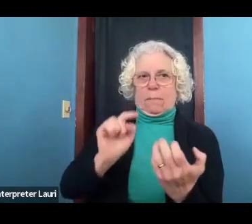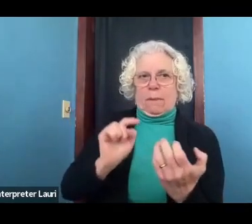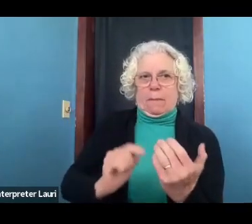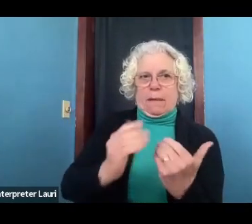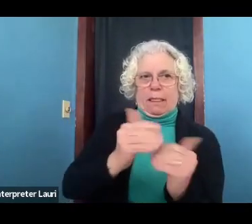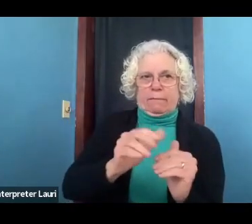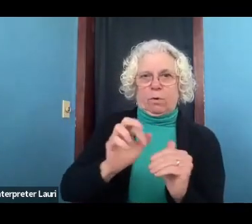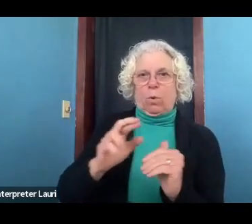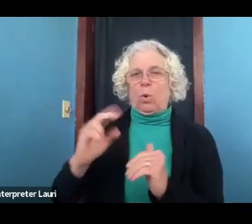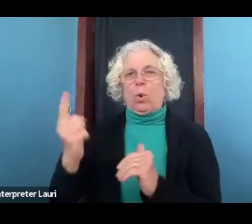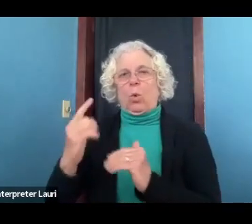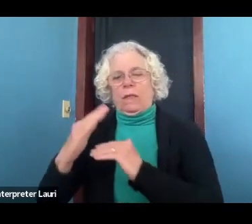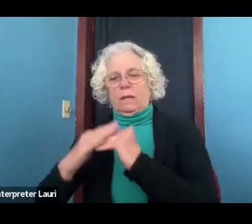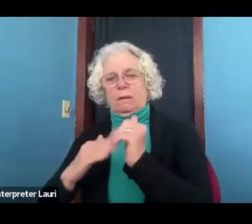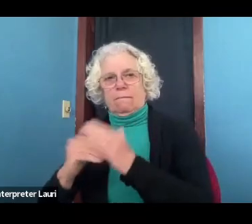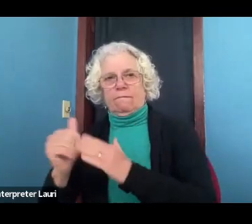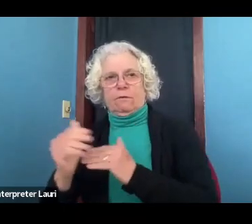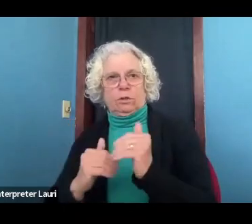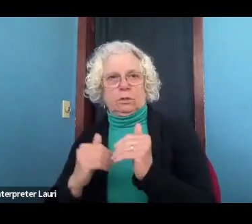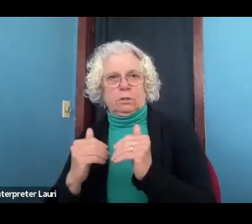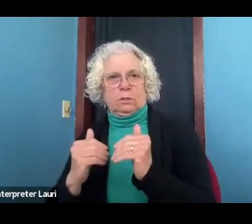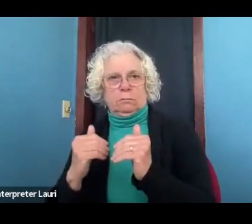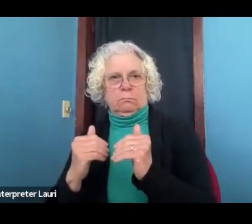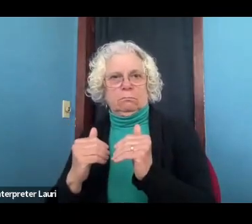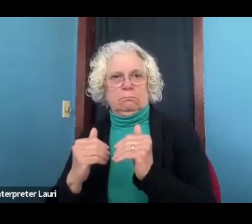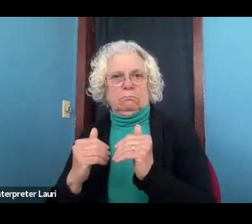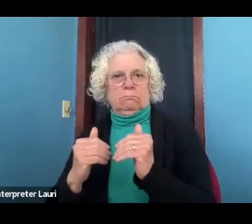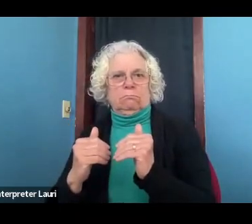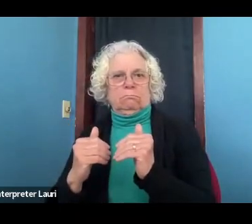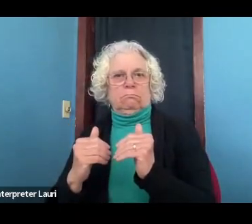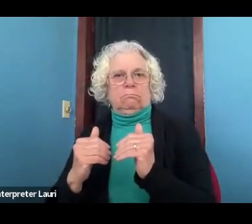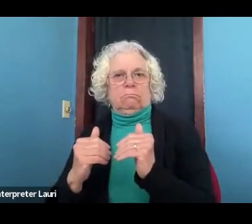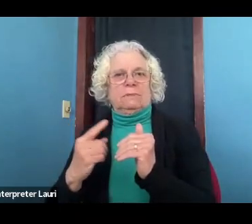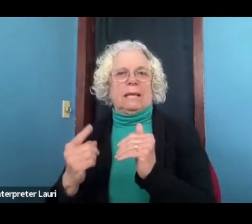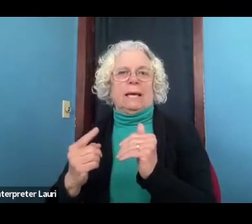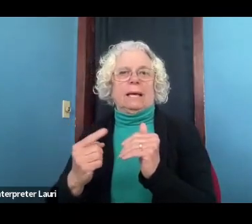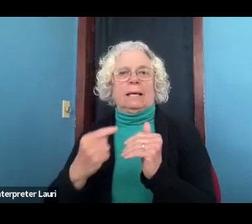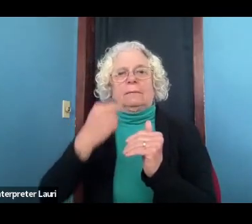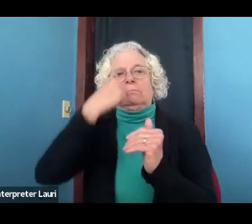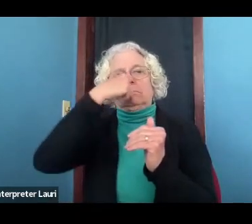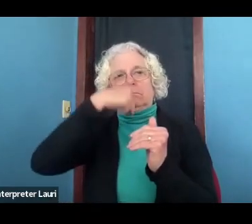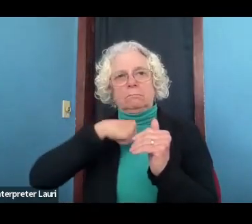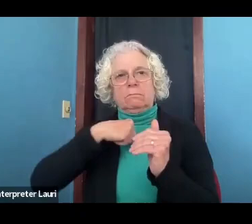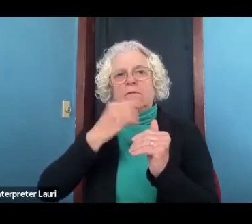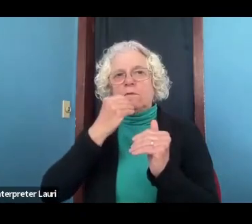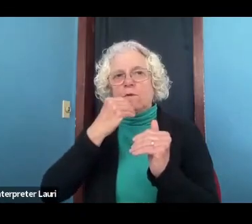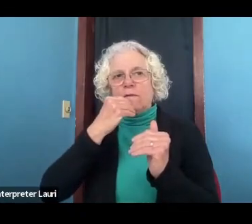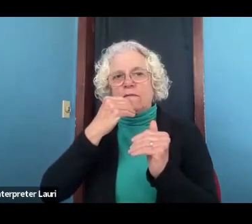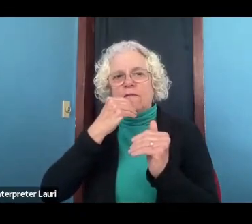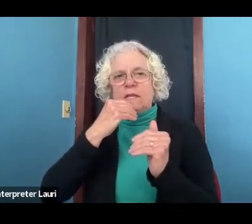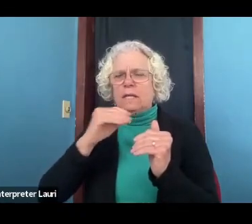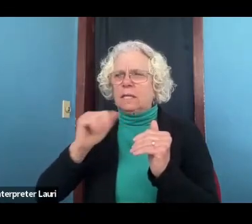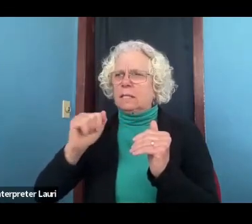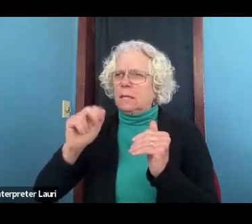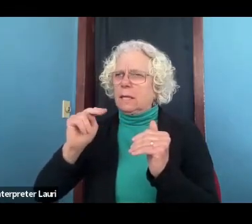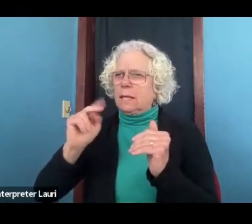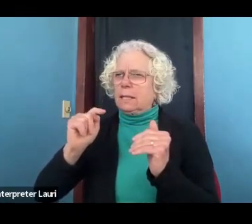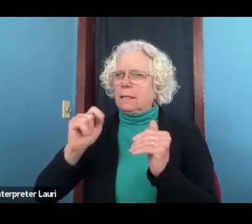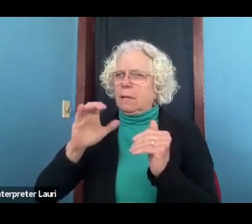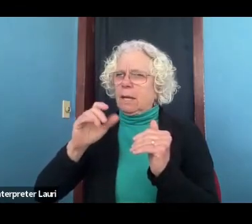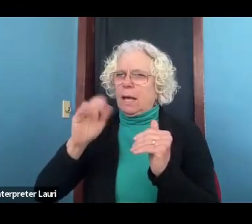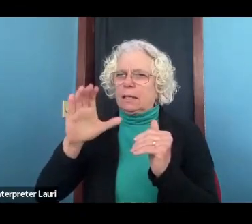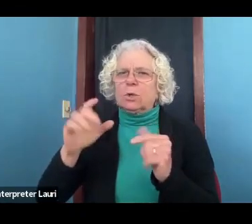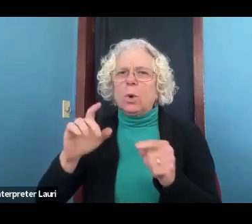want comfort focused treatment? It talks about feeding tubes and antibiotics as well. I think a chat might have came up